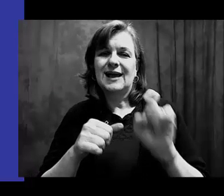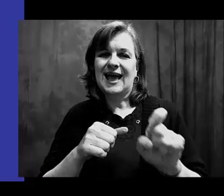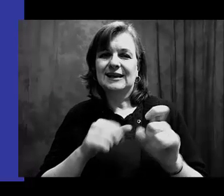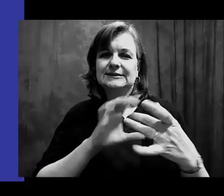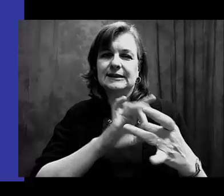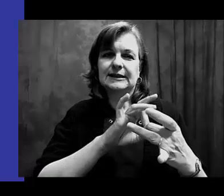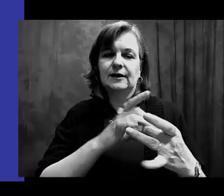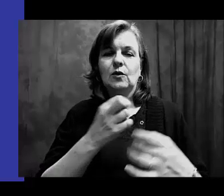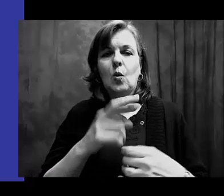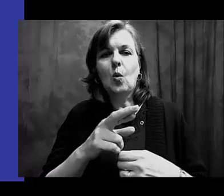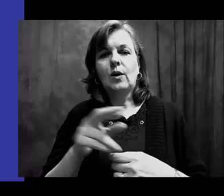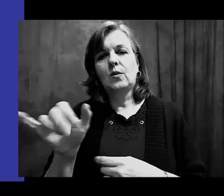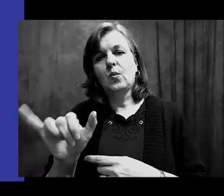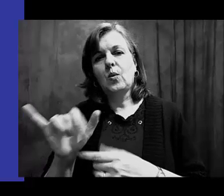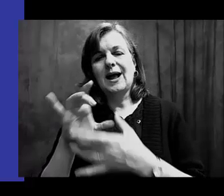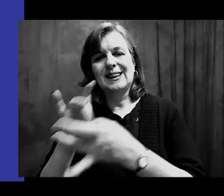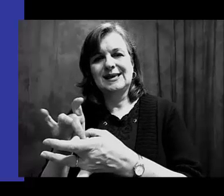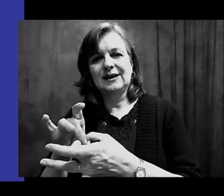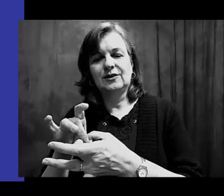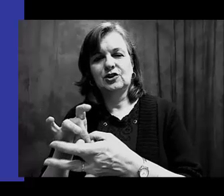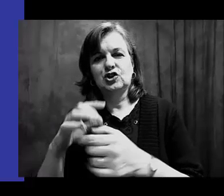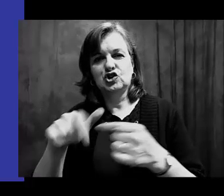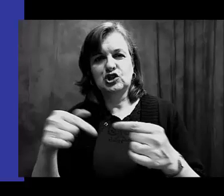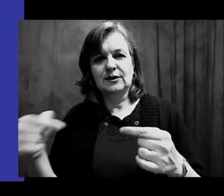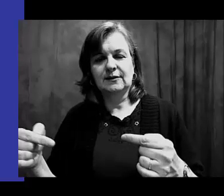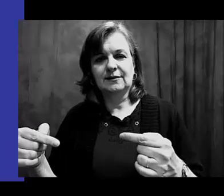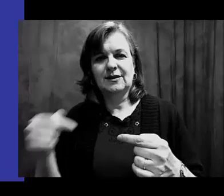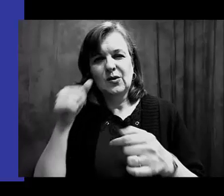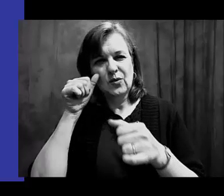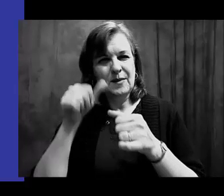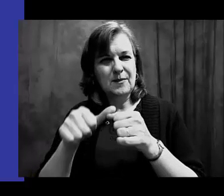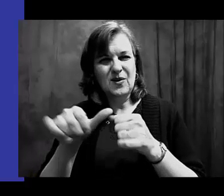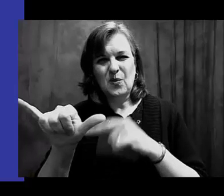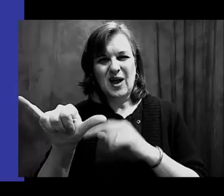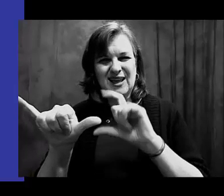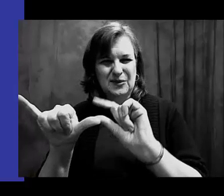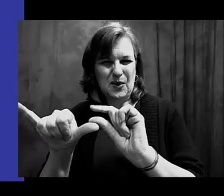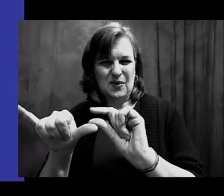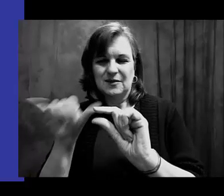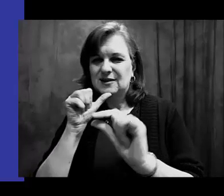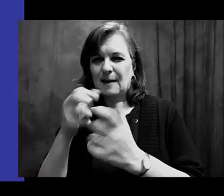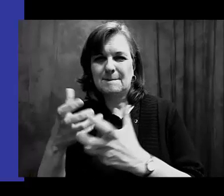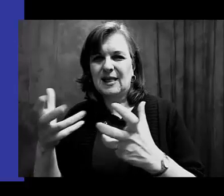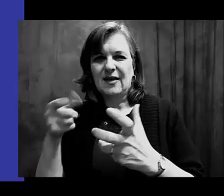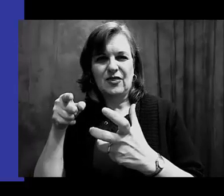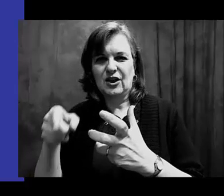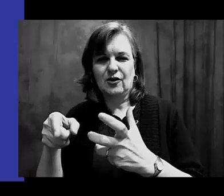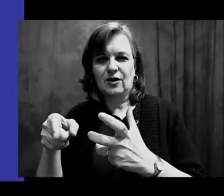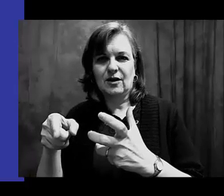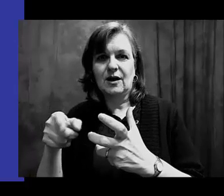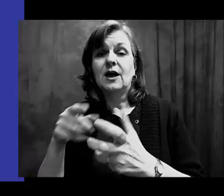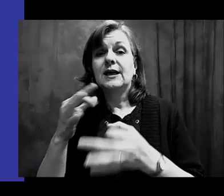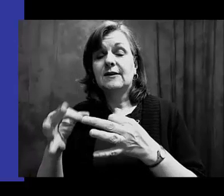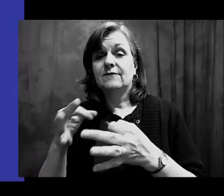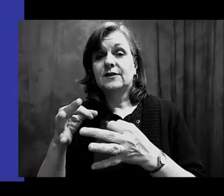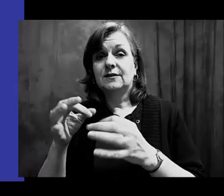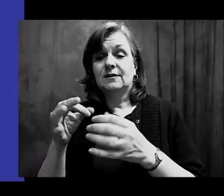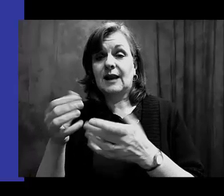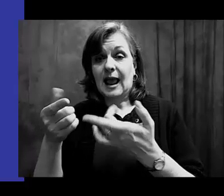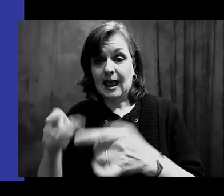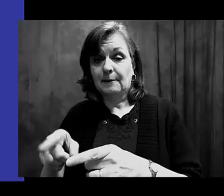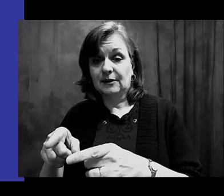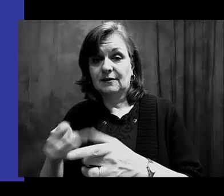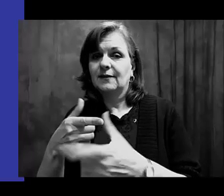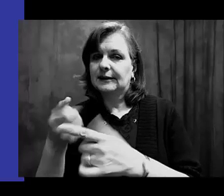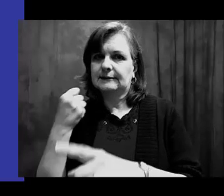Y-linked genes. So I mentioned that there isn't a lot going on the Y chromosome, but when there is, it's big. So we've got to think about